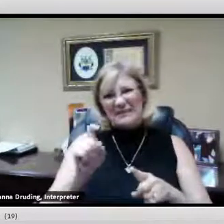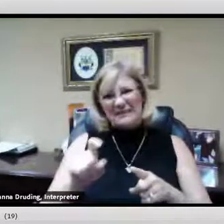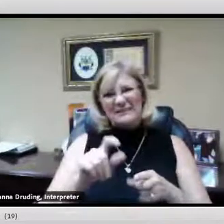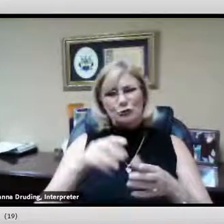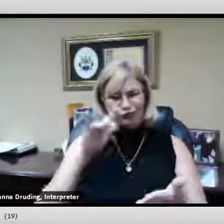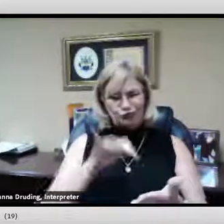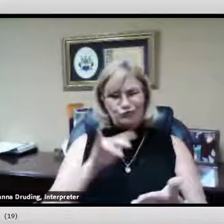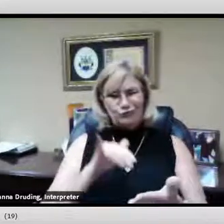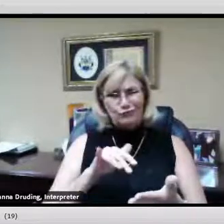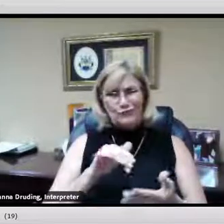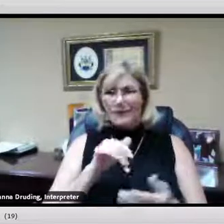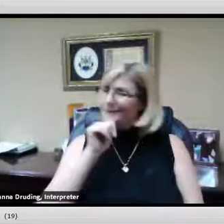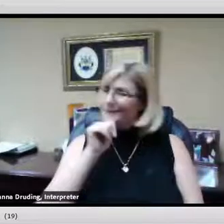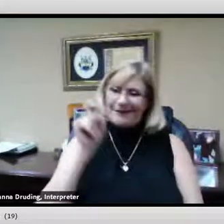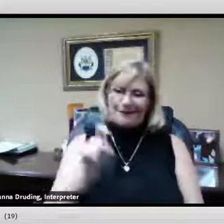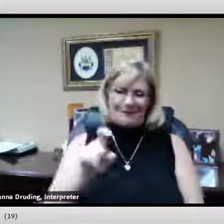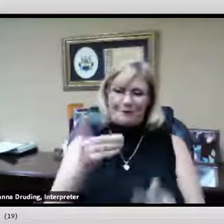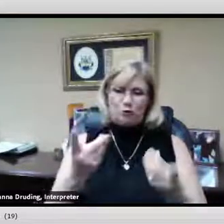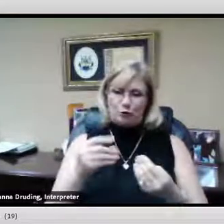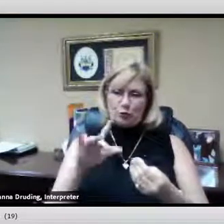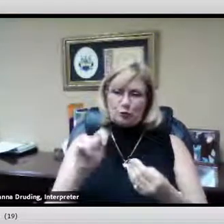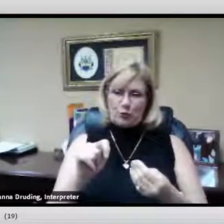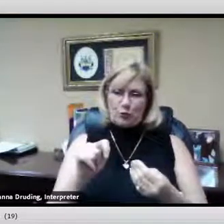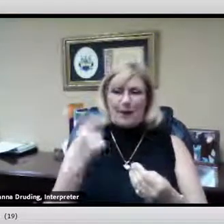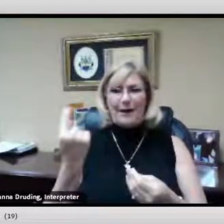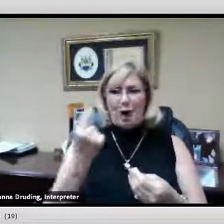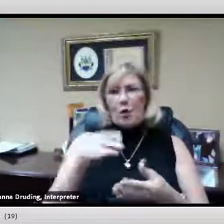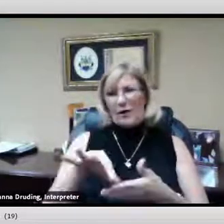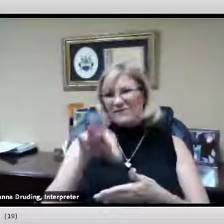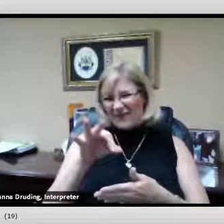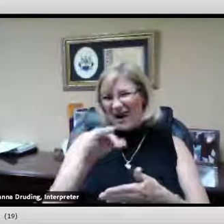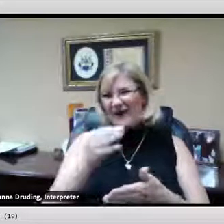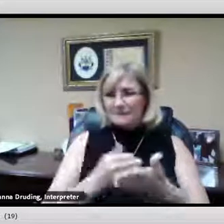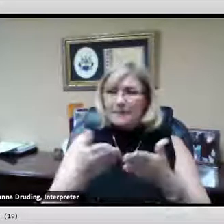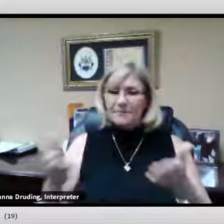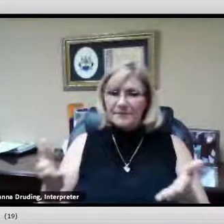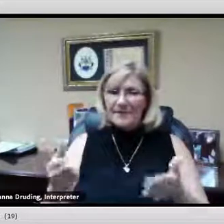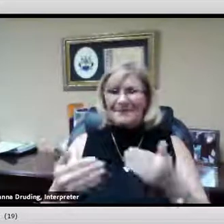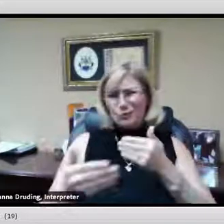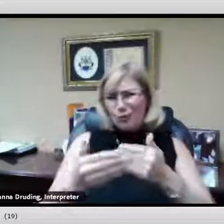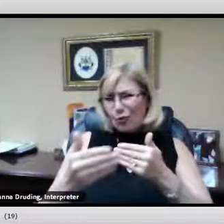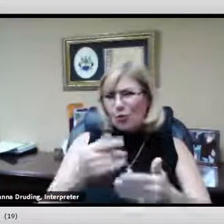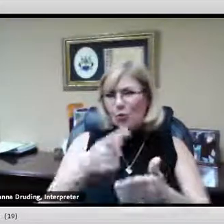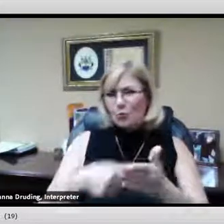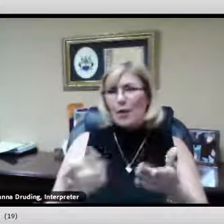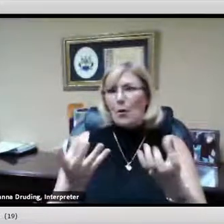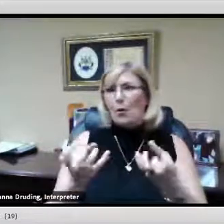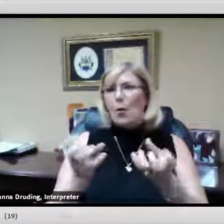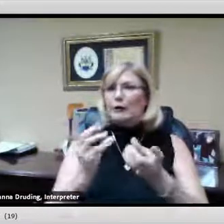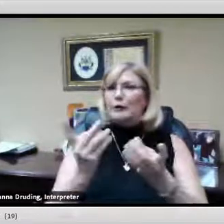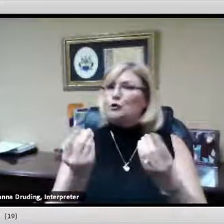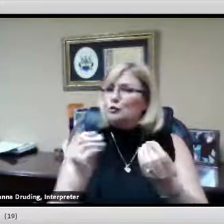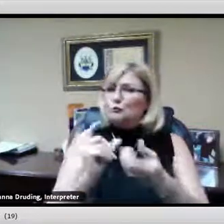that out, and I just haven't had to do it. I've always been able to find something that was close to what I want to do and adapt